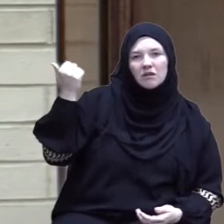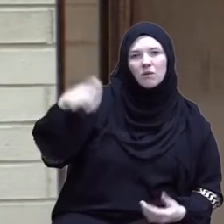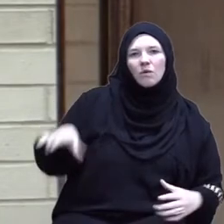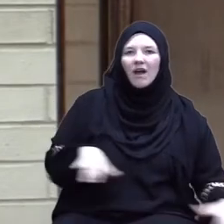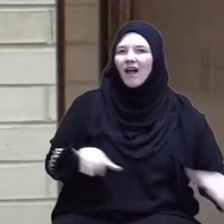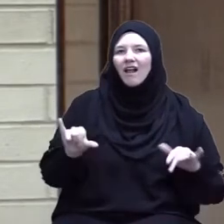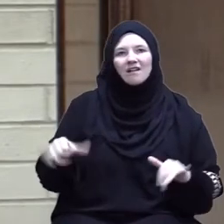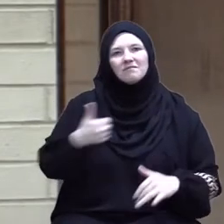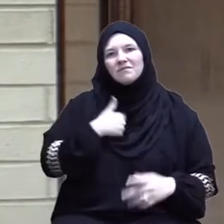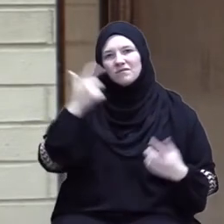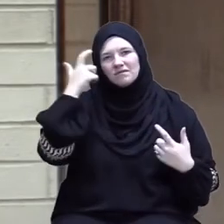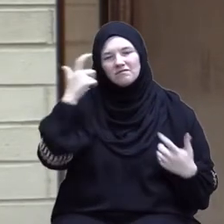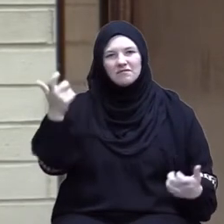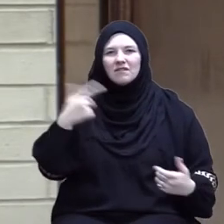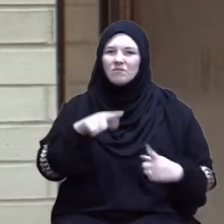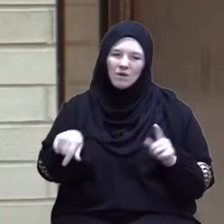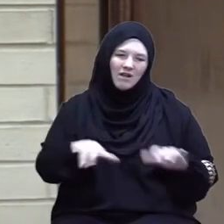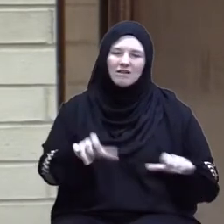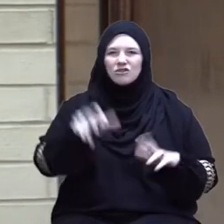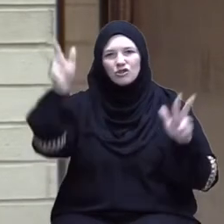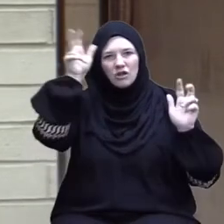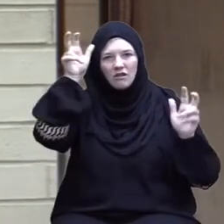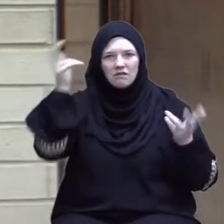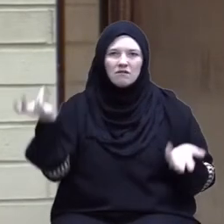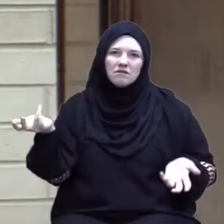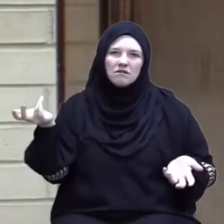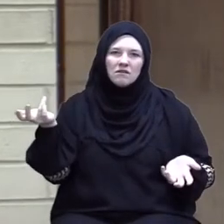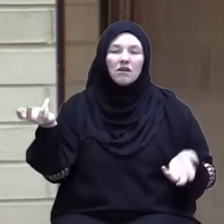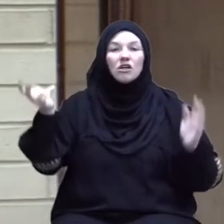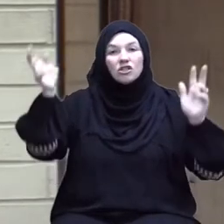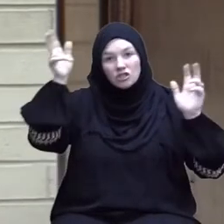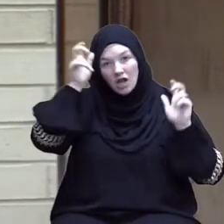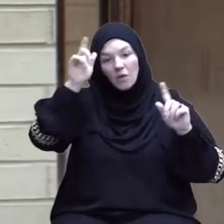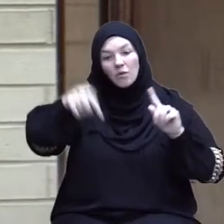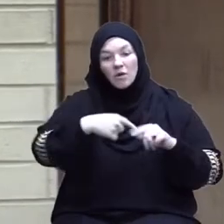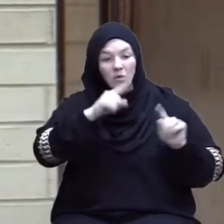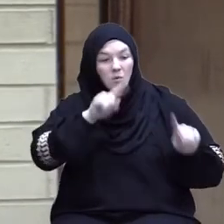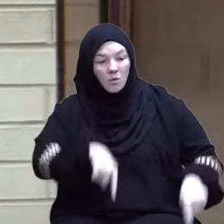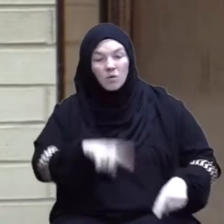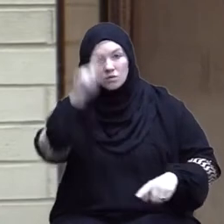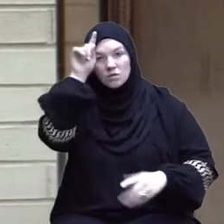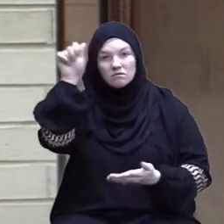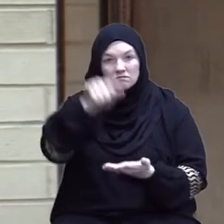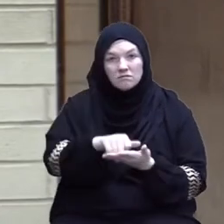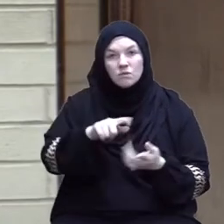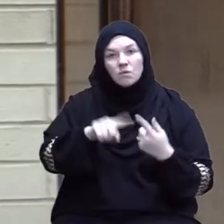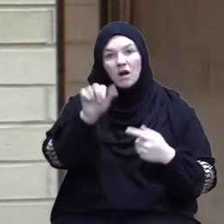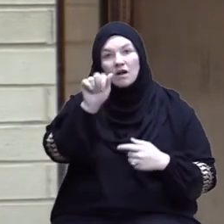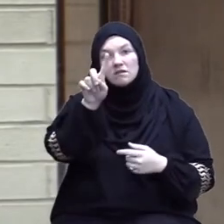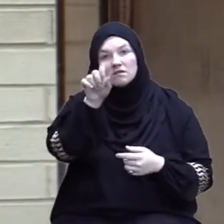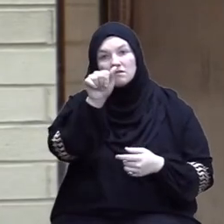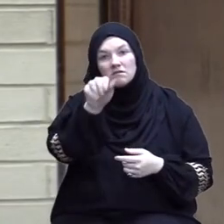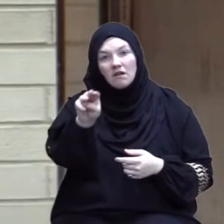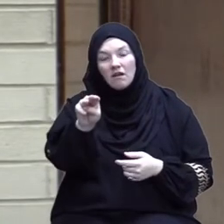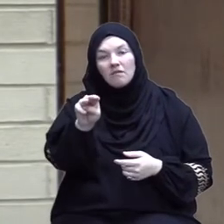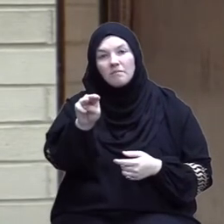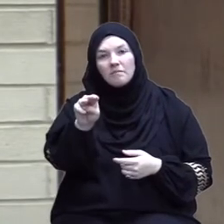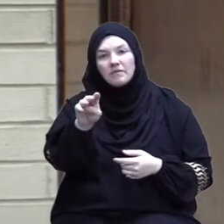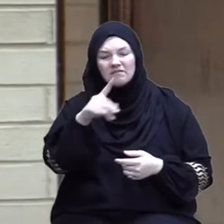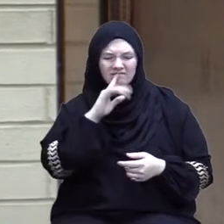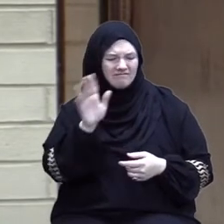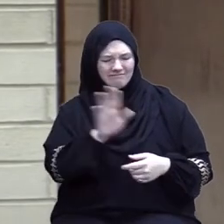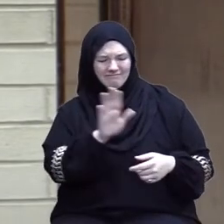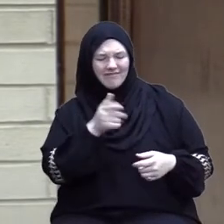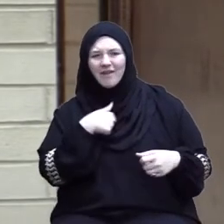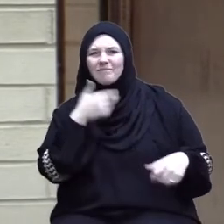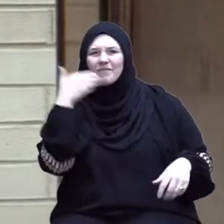the shaitan. That's what the Quran is saying. The shaitan, when ordered to bow down to Adam, to prostrate to Adam, he said, "I am